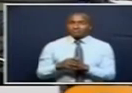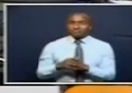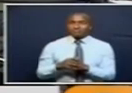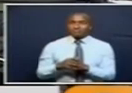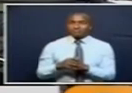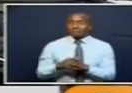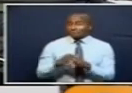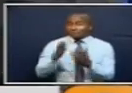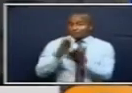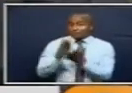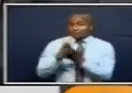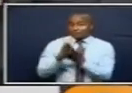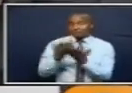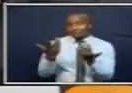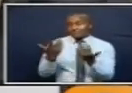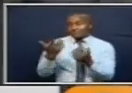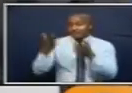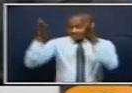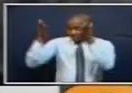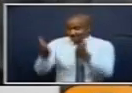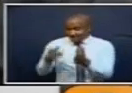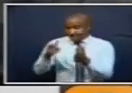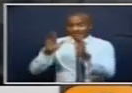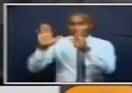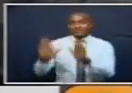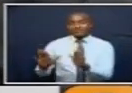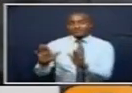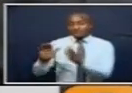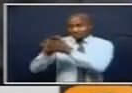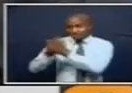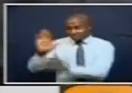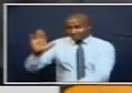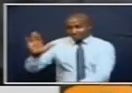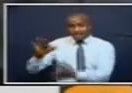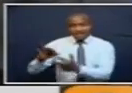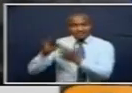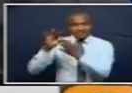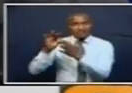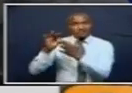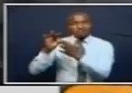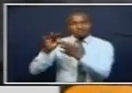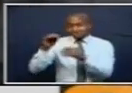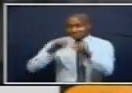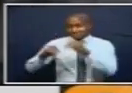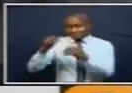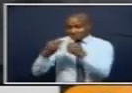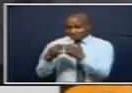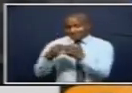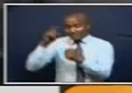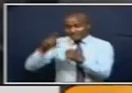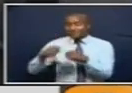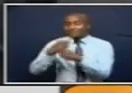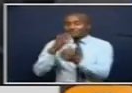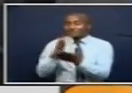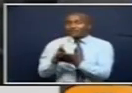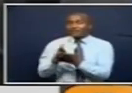It is no brainer that the Rift Valley matters so much for Jubilee, especially as we go into the August elections. Okay. And they must make sure that